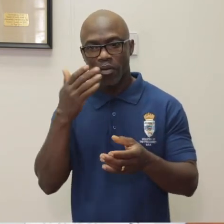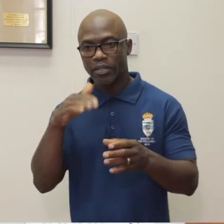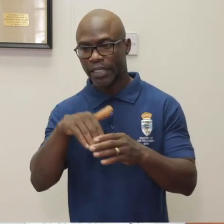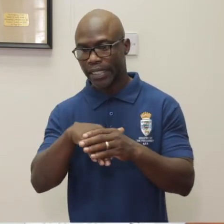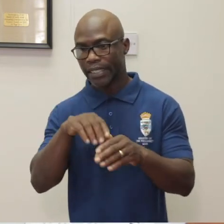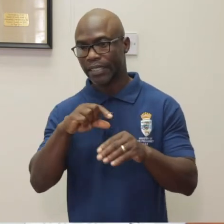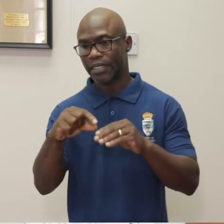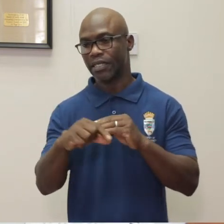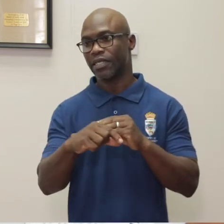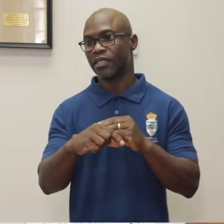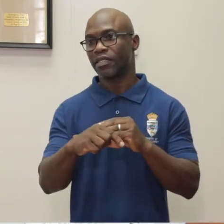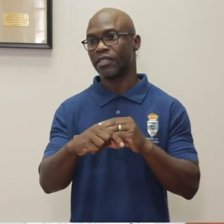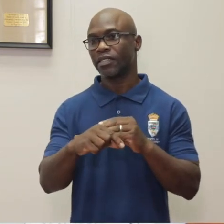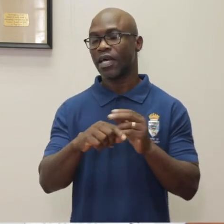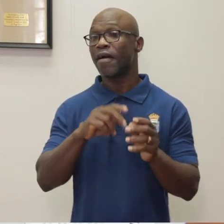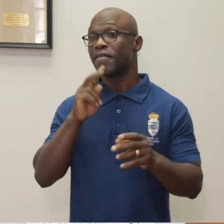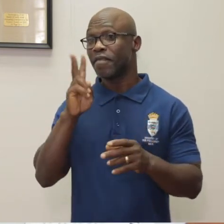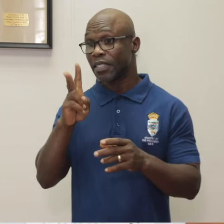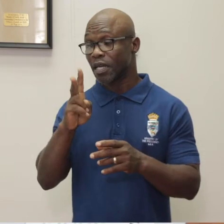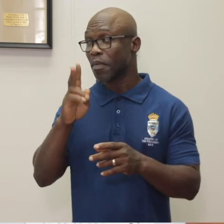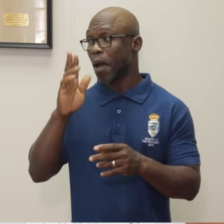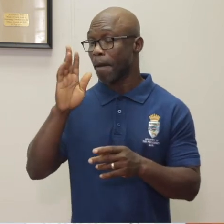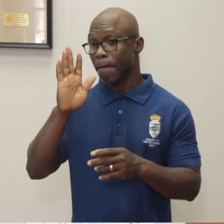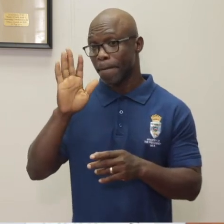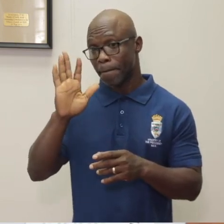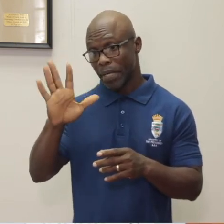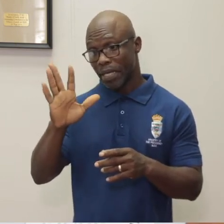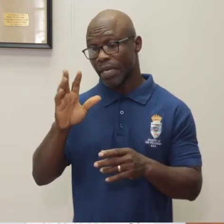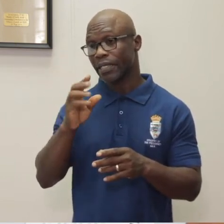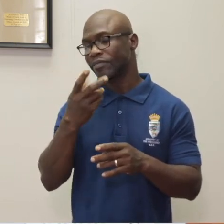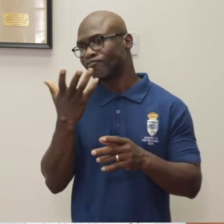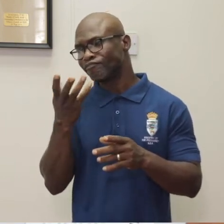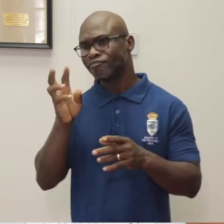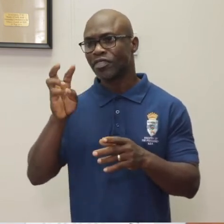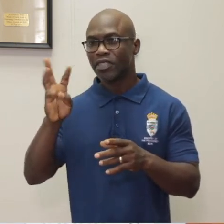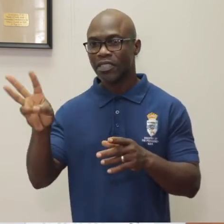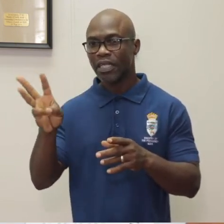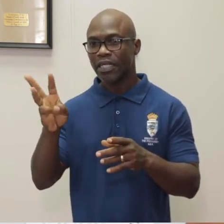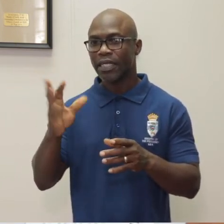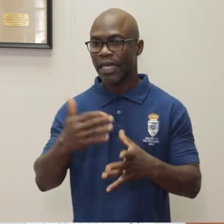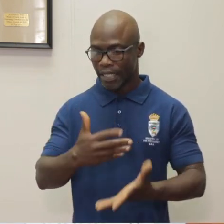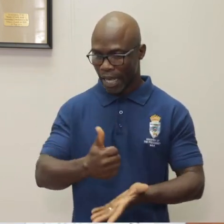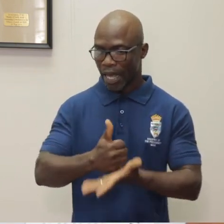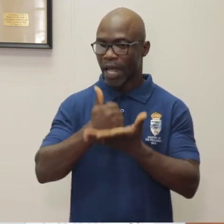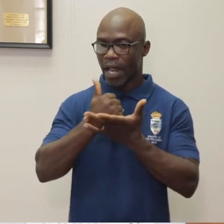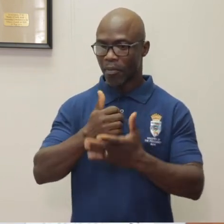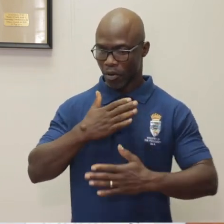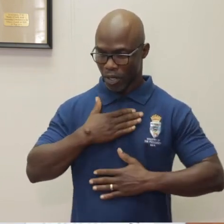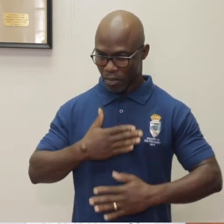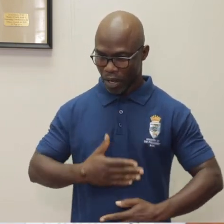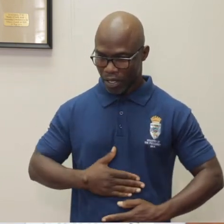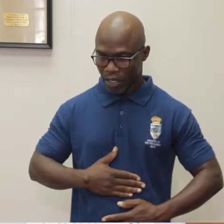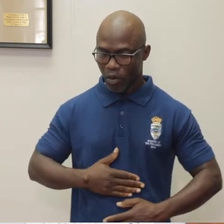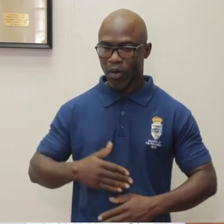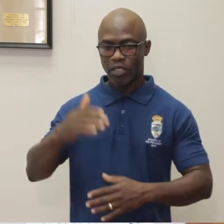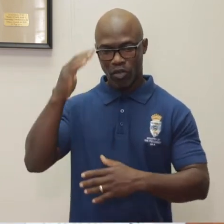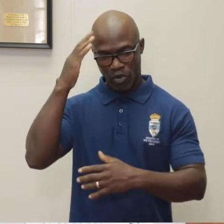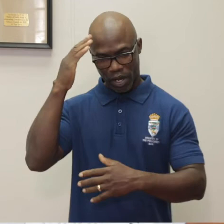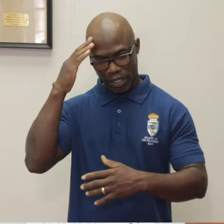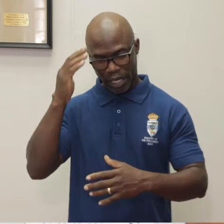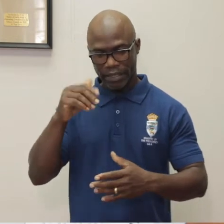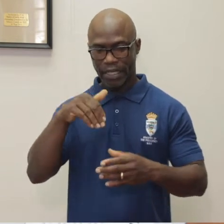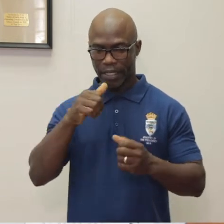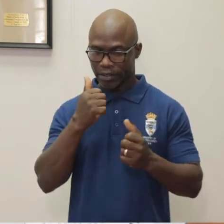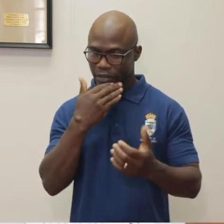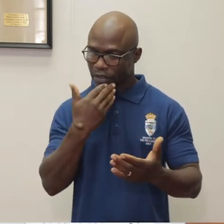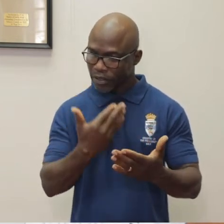B, particularly B6, B9, and 12, contribute to your body's first response once it has recognized a pathogen.